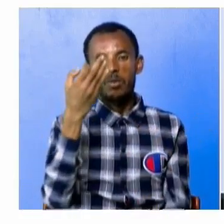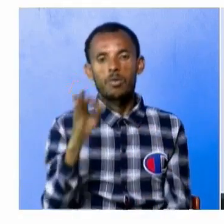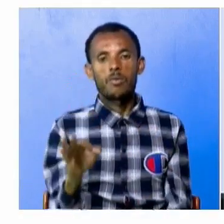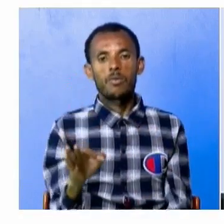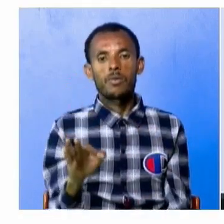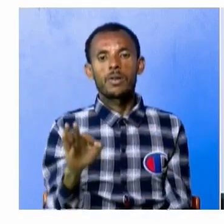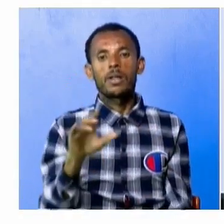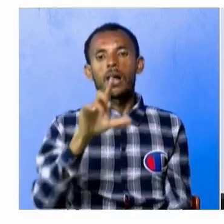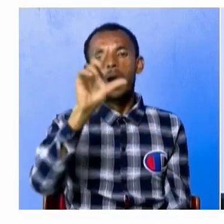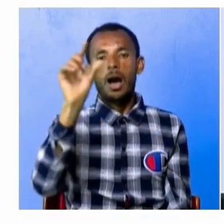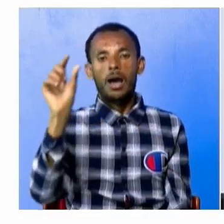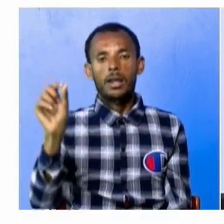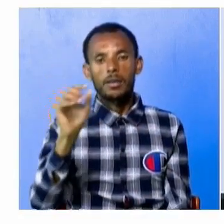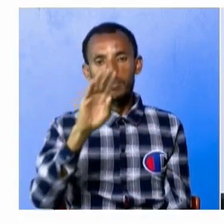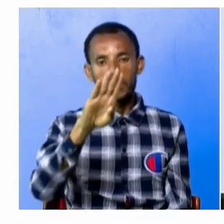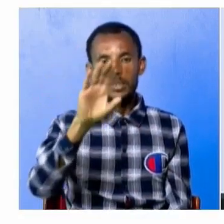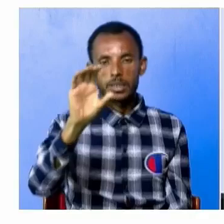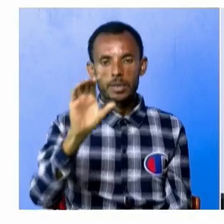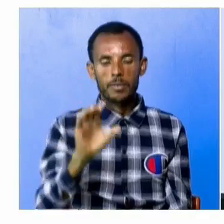the arc BC